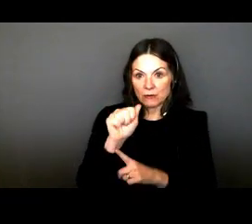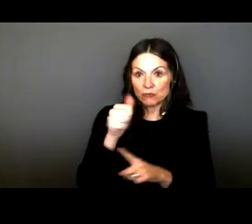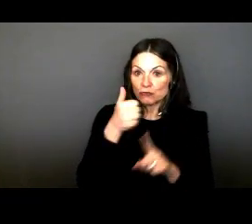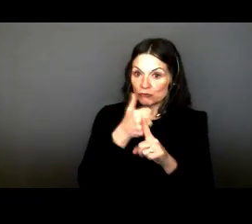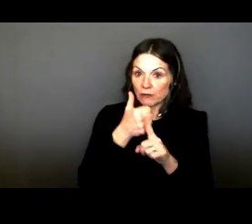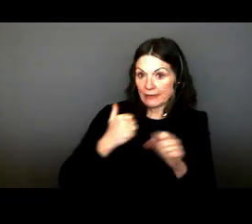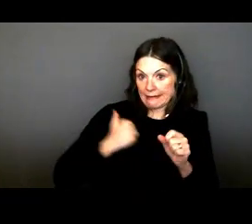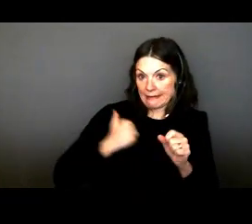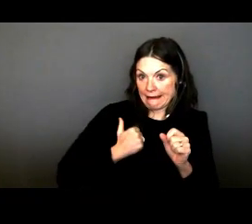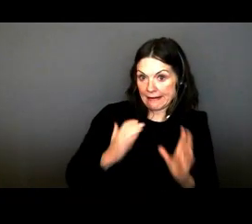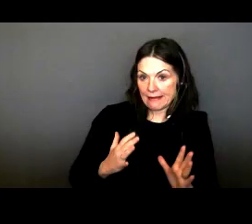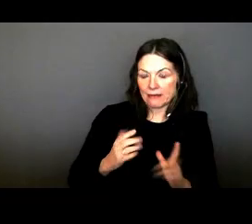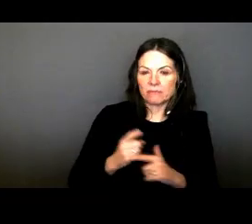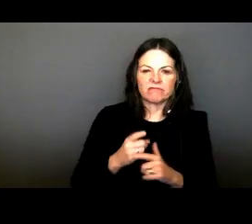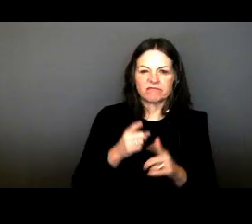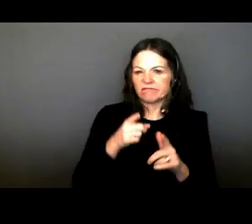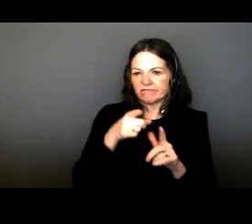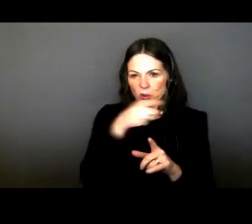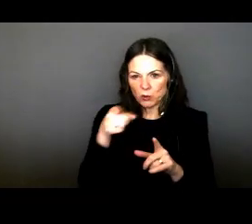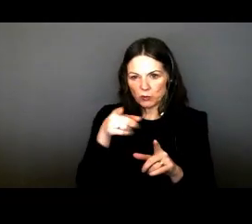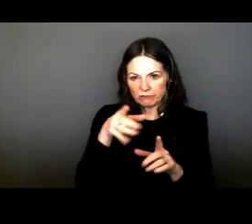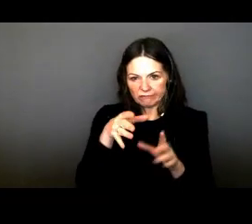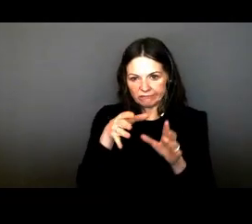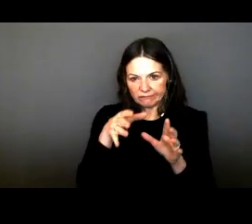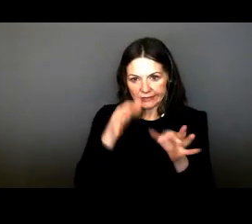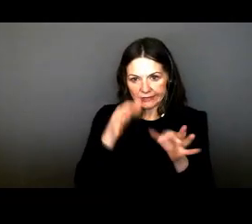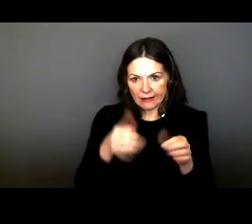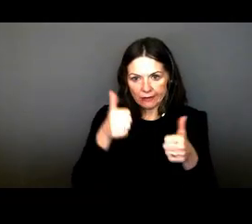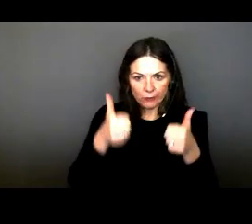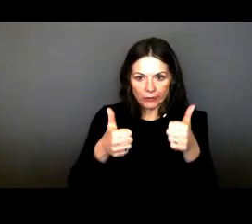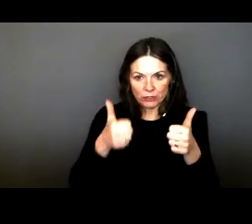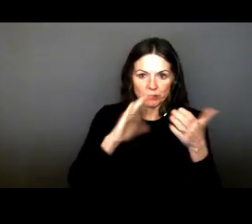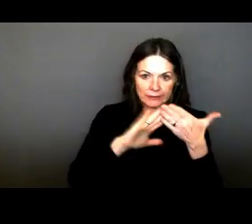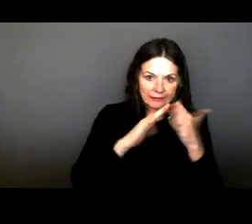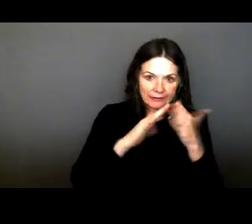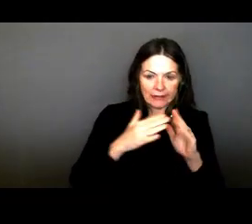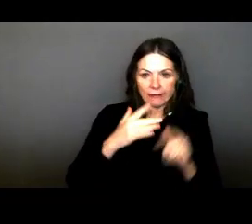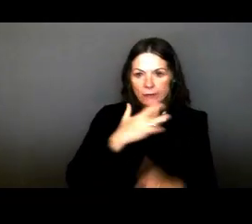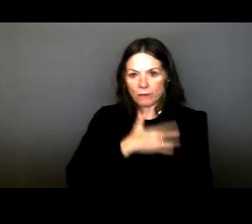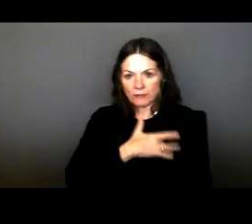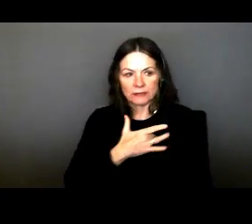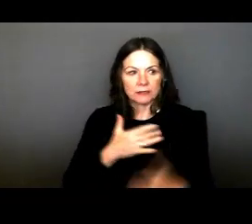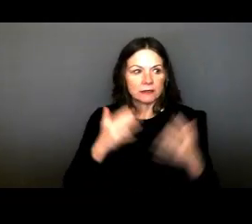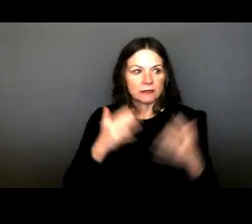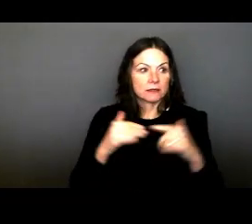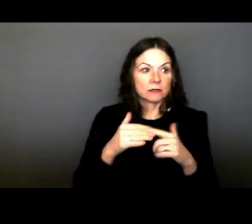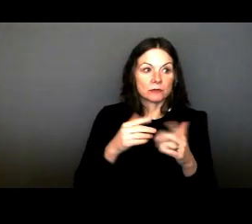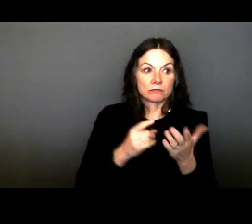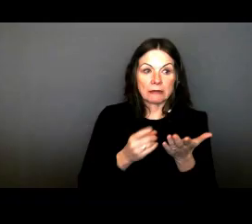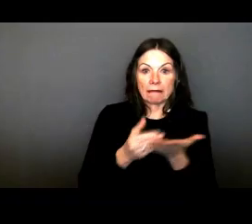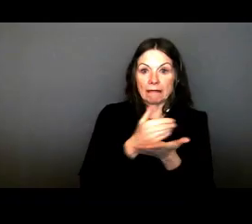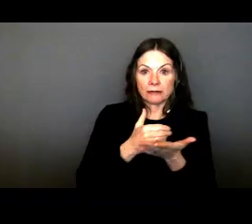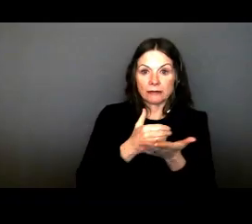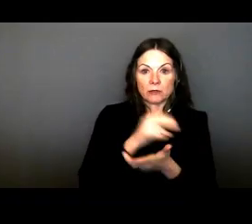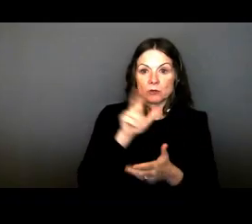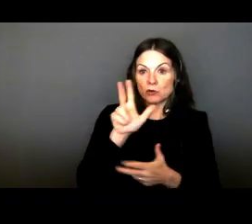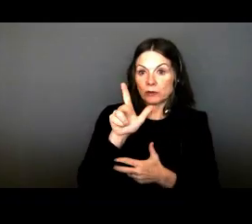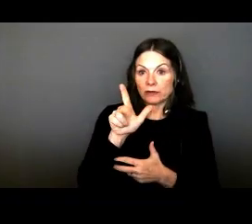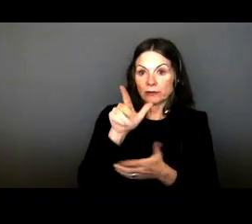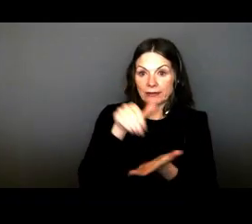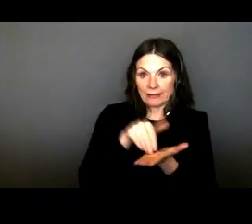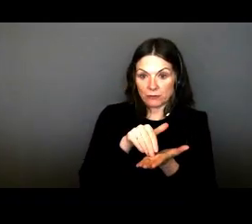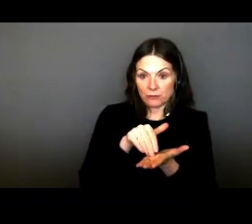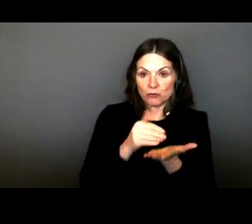citizen. You choose the province where she lives and city. Rabia is making $23,000 a year, and she